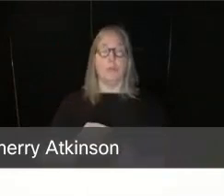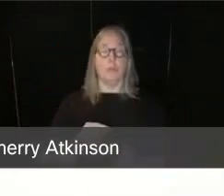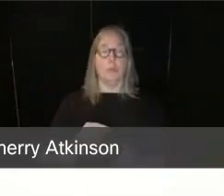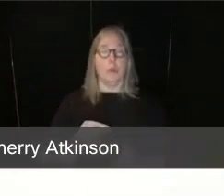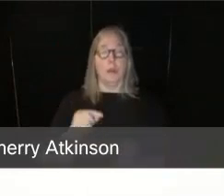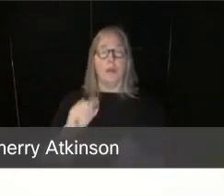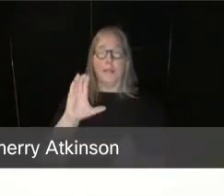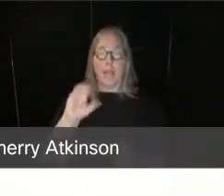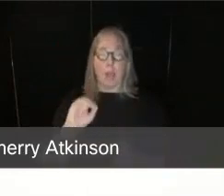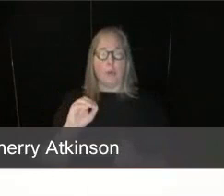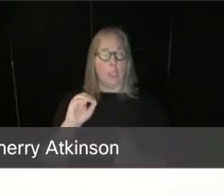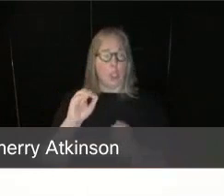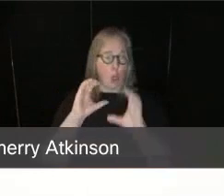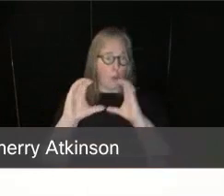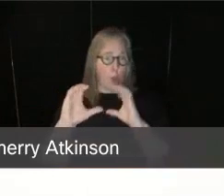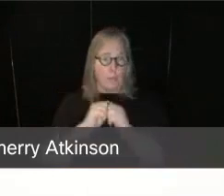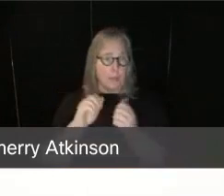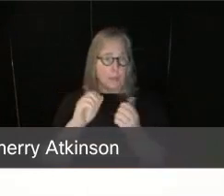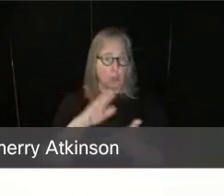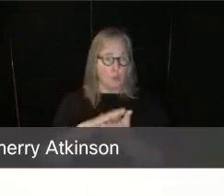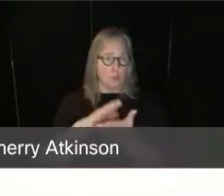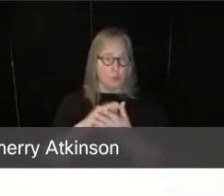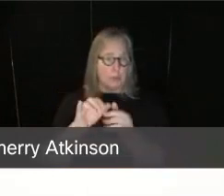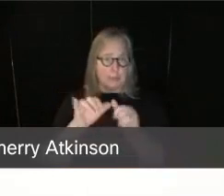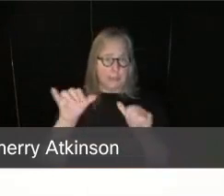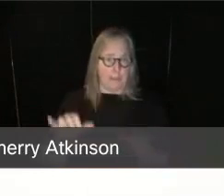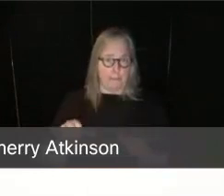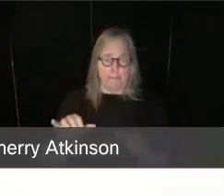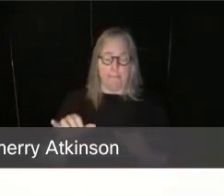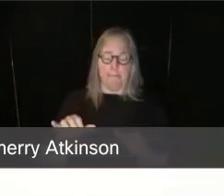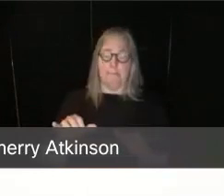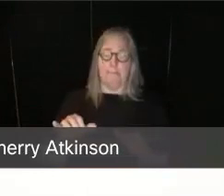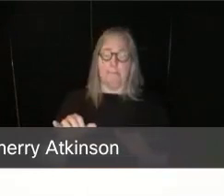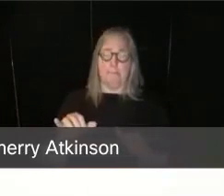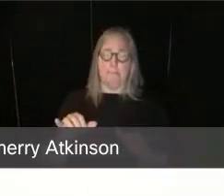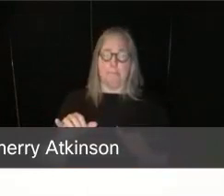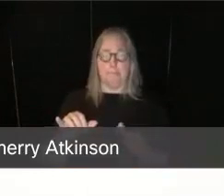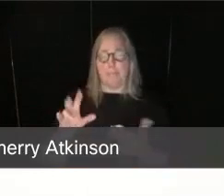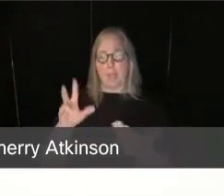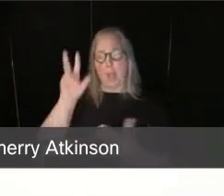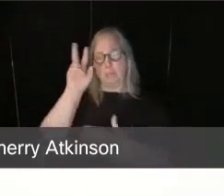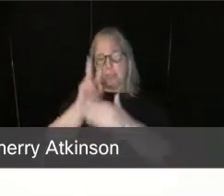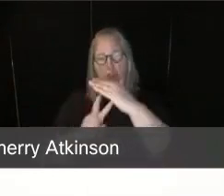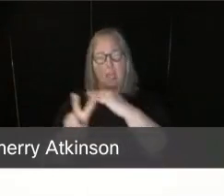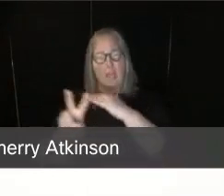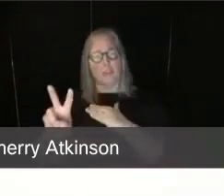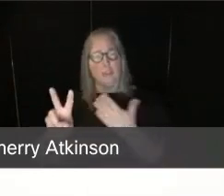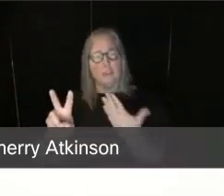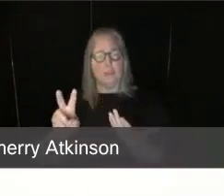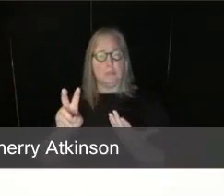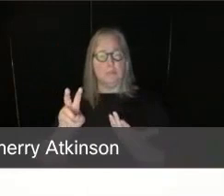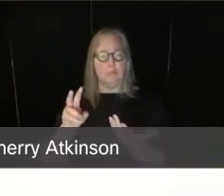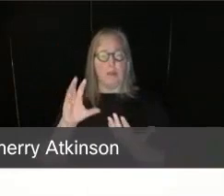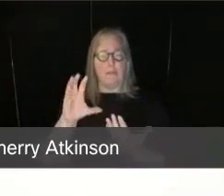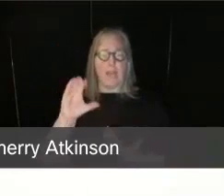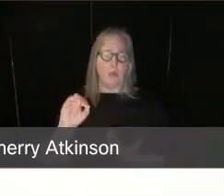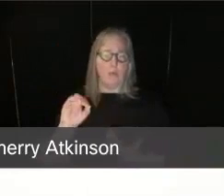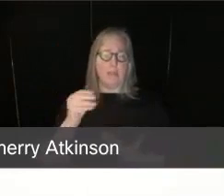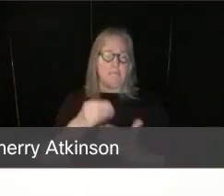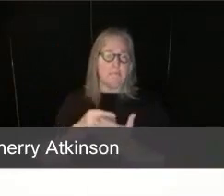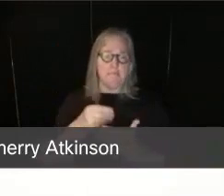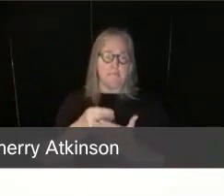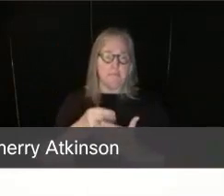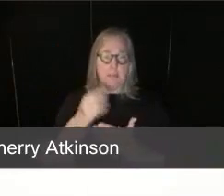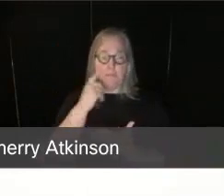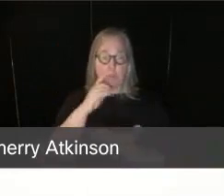county communicated with the school system a projection of county funding for